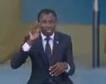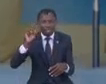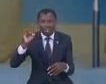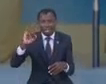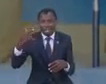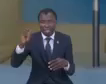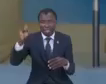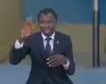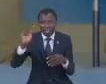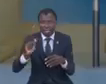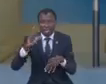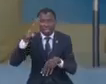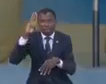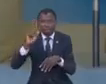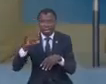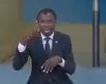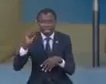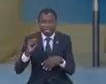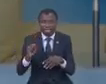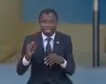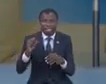going to Liberia.